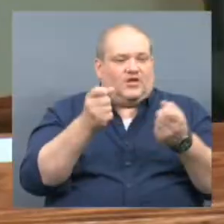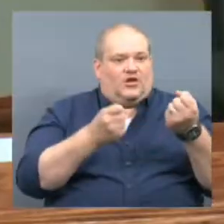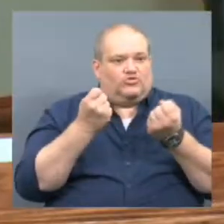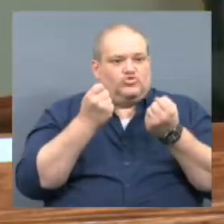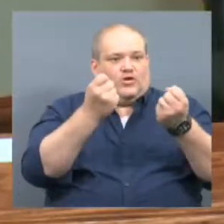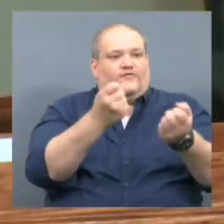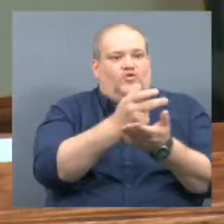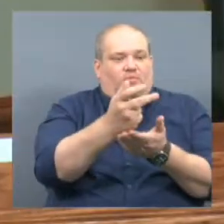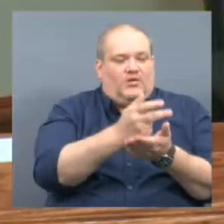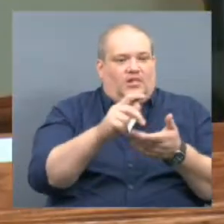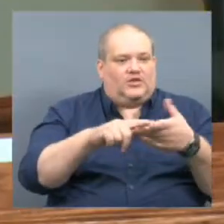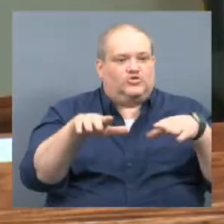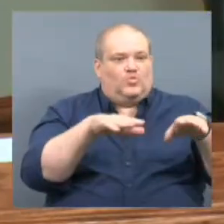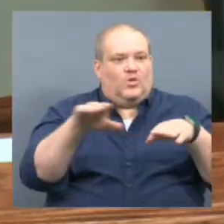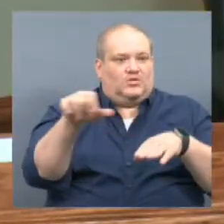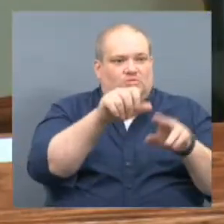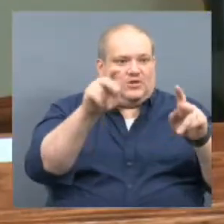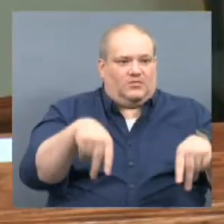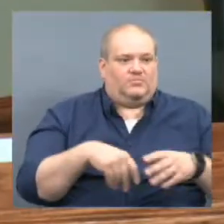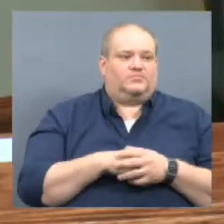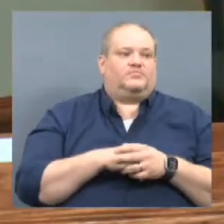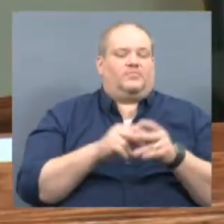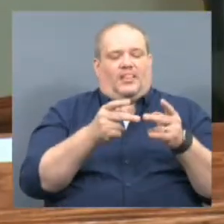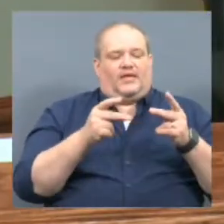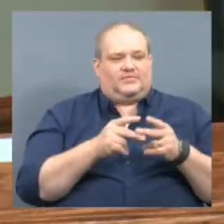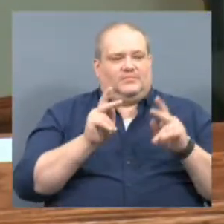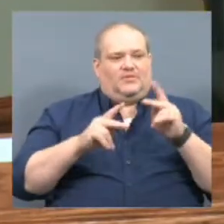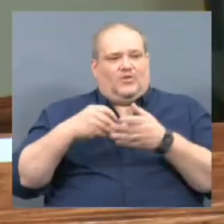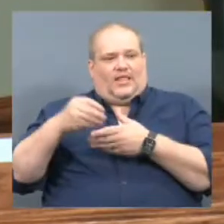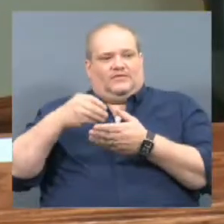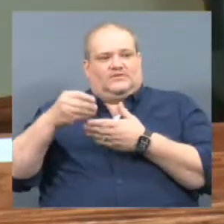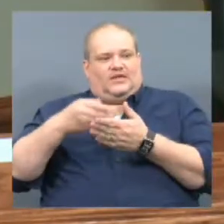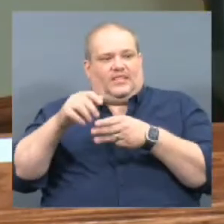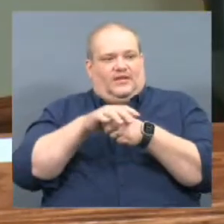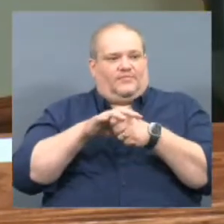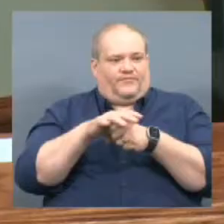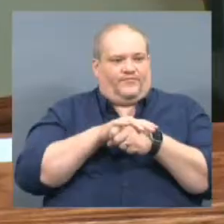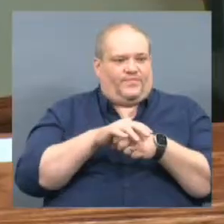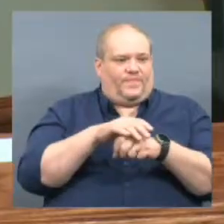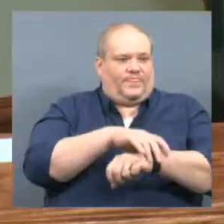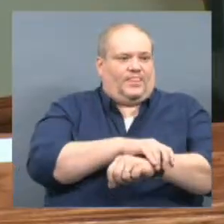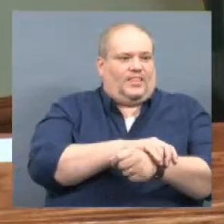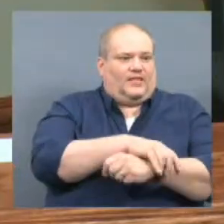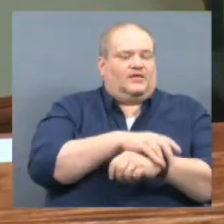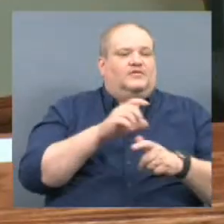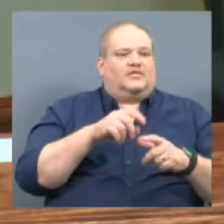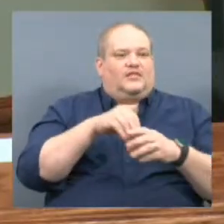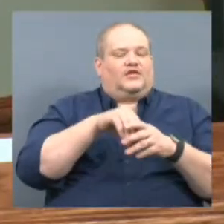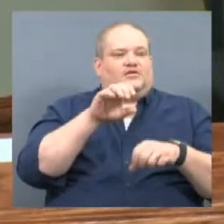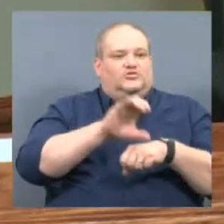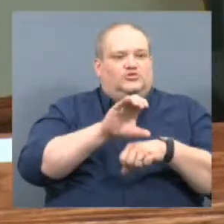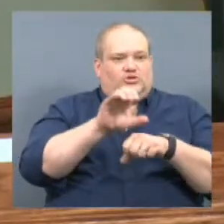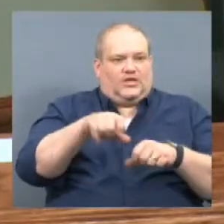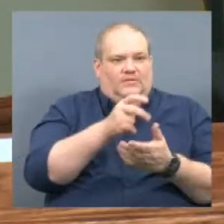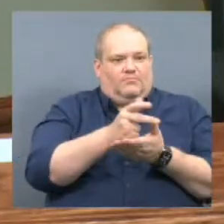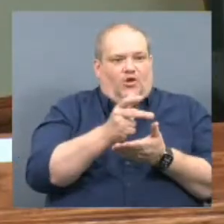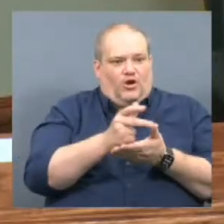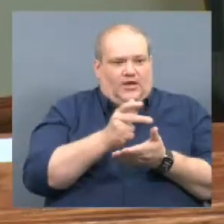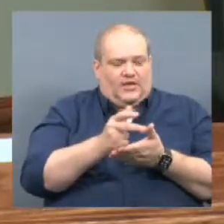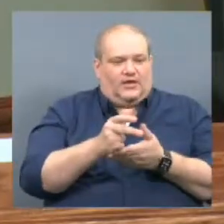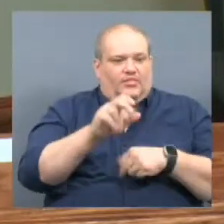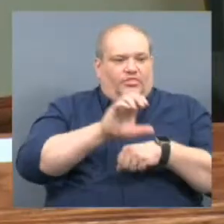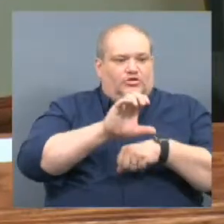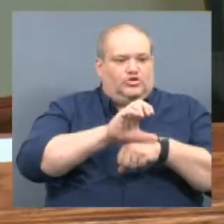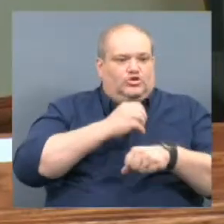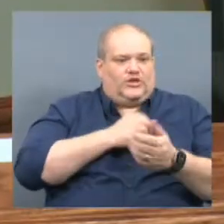drive to a parking lot to walk somewhere. People that live outside the neighborhood that go to this church, yes, they need parking. Yeah. The church